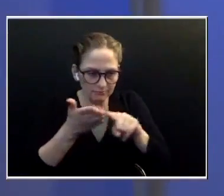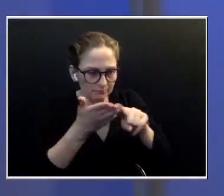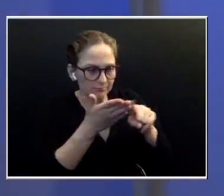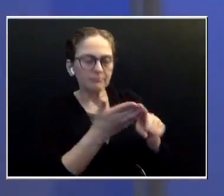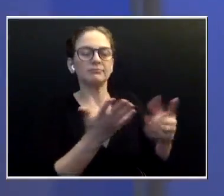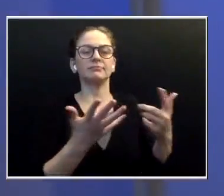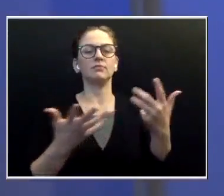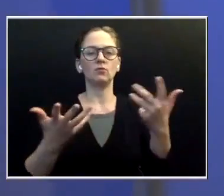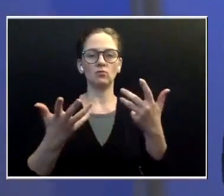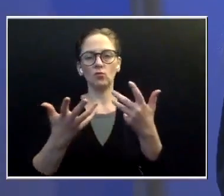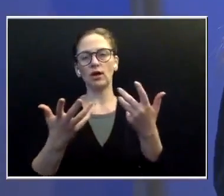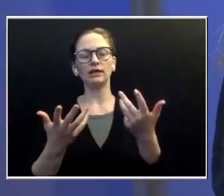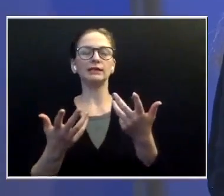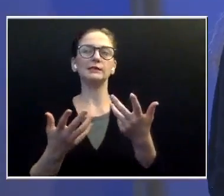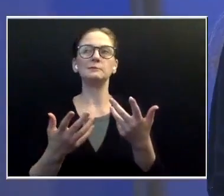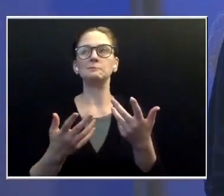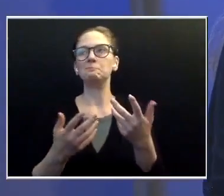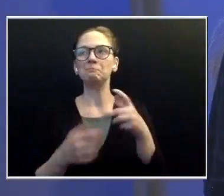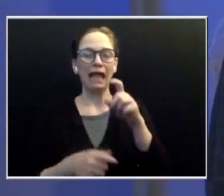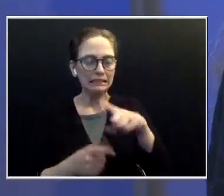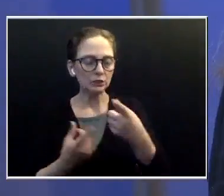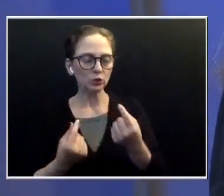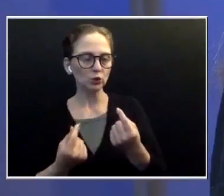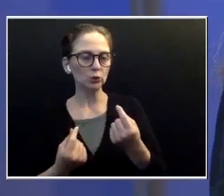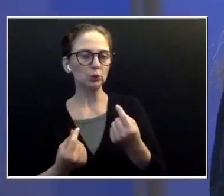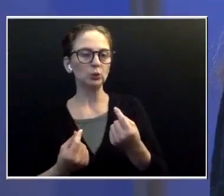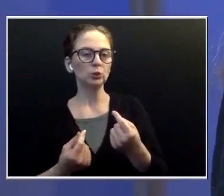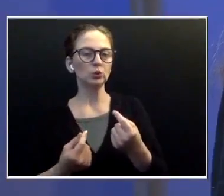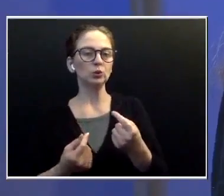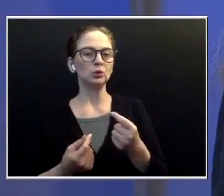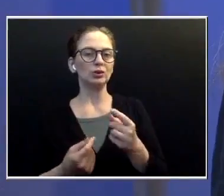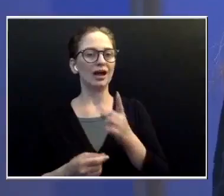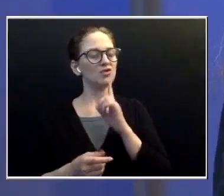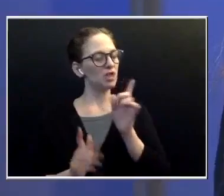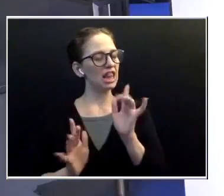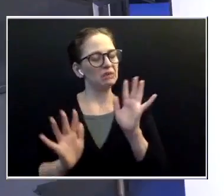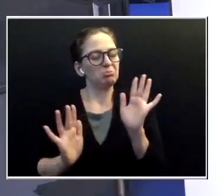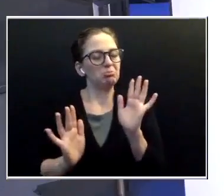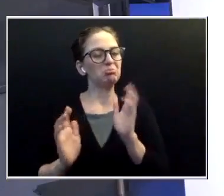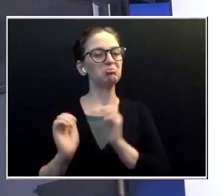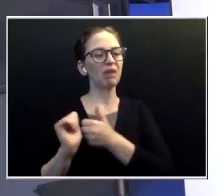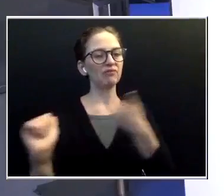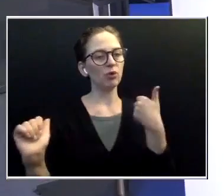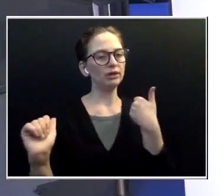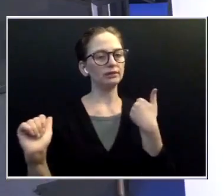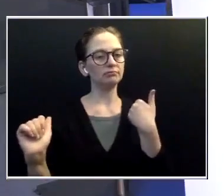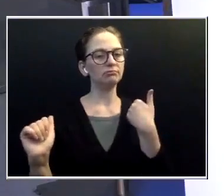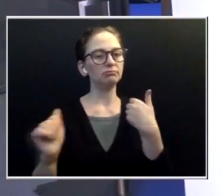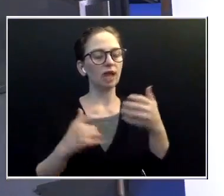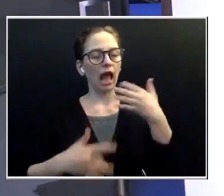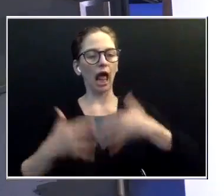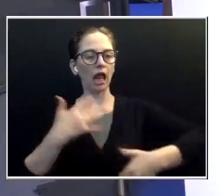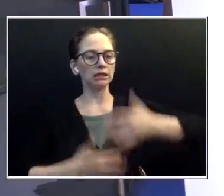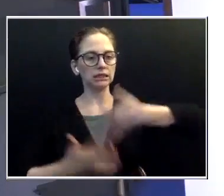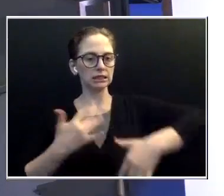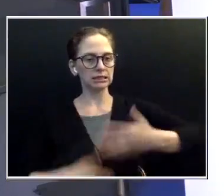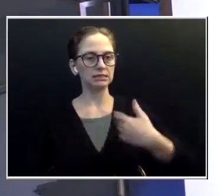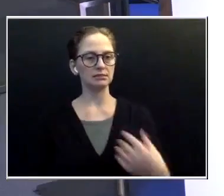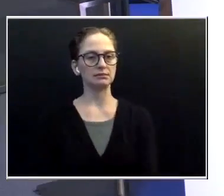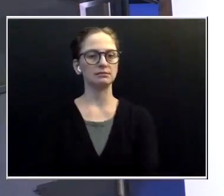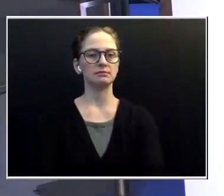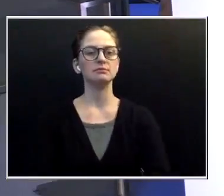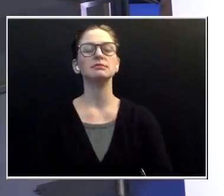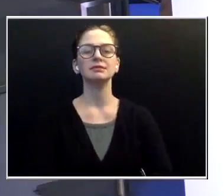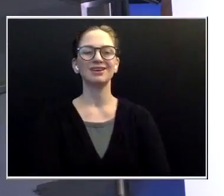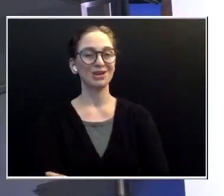I needed to do, I really stayed away from dialysis. Okay, but you're very clinical now because you've been in this medical world and you're like best friends